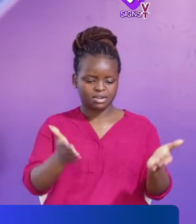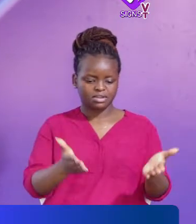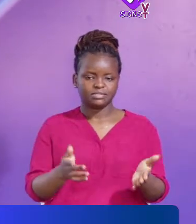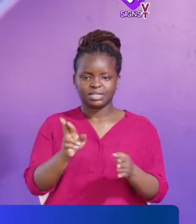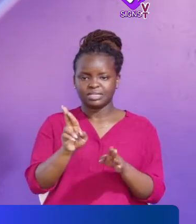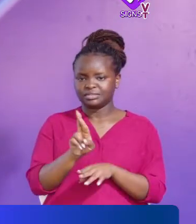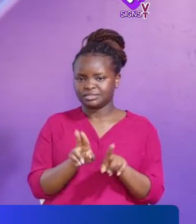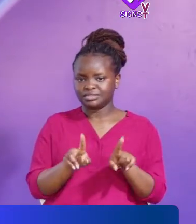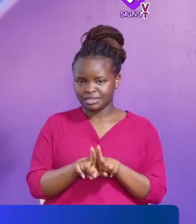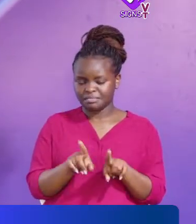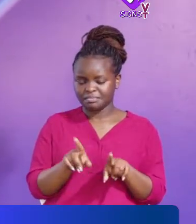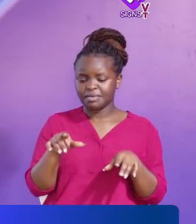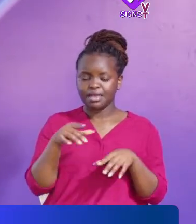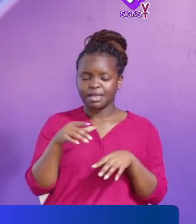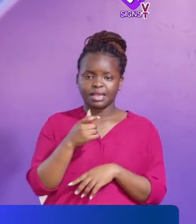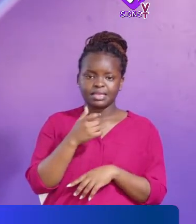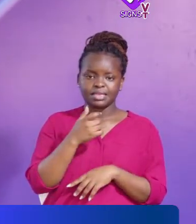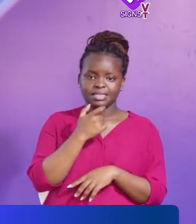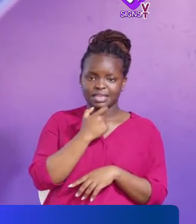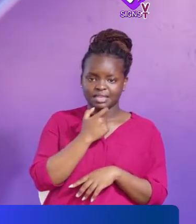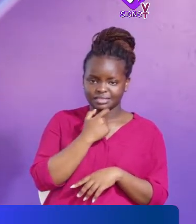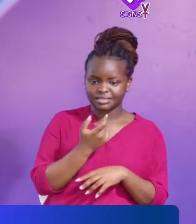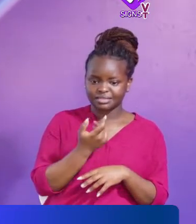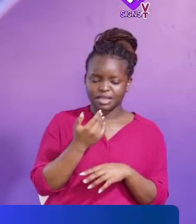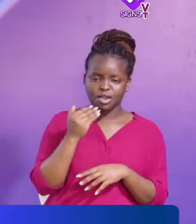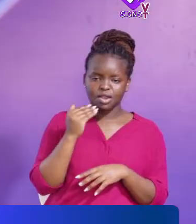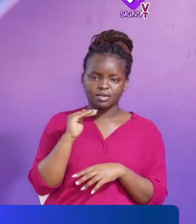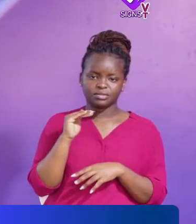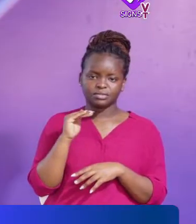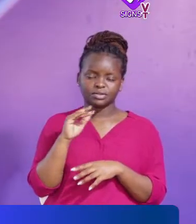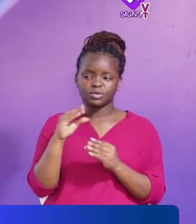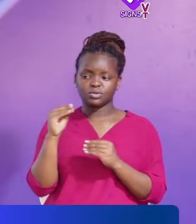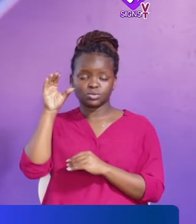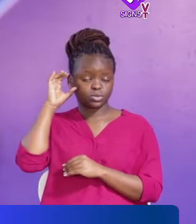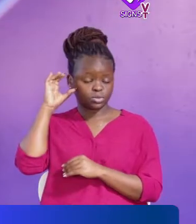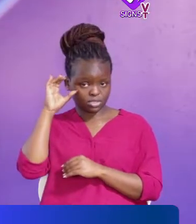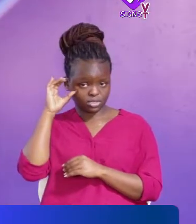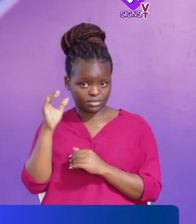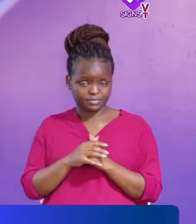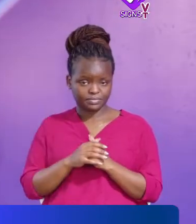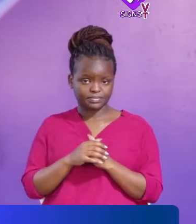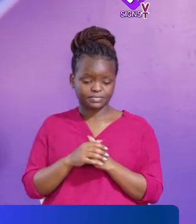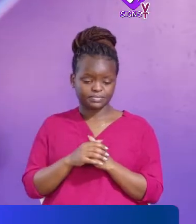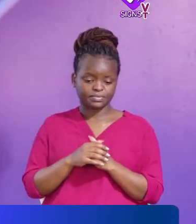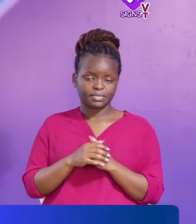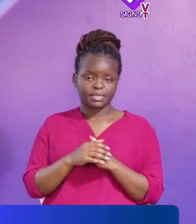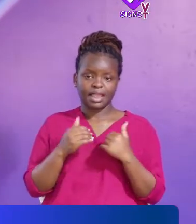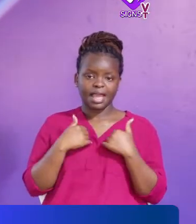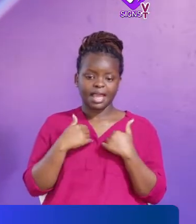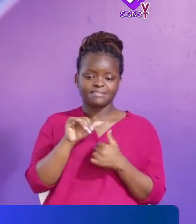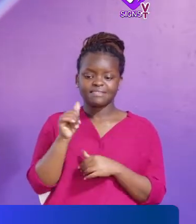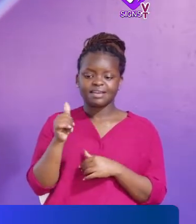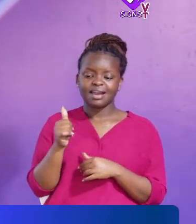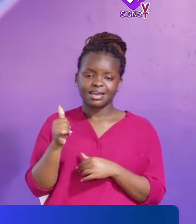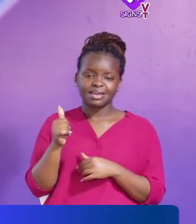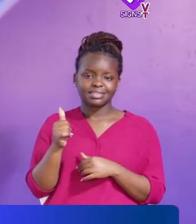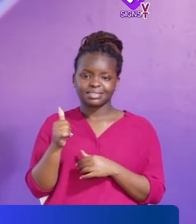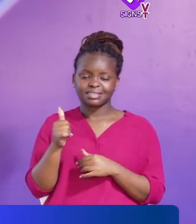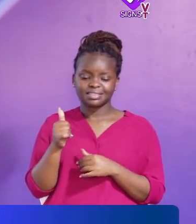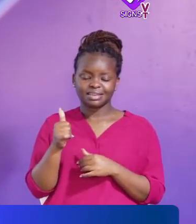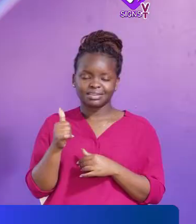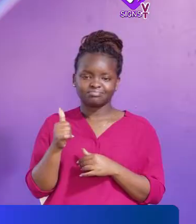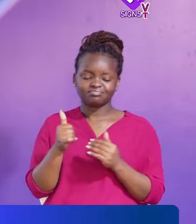you go to Luo Nyanza, you go to Western Kenya, you go to Coast. They should develop irrespective